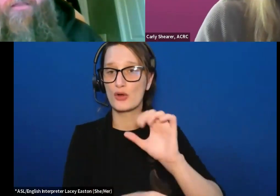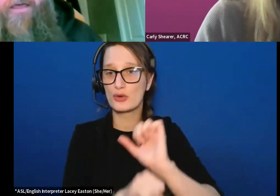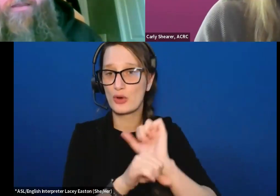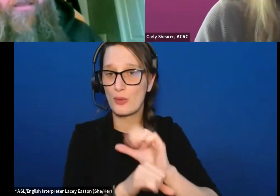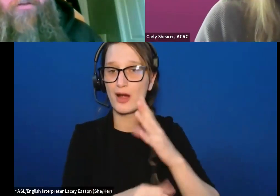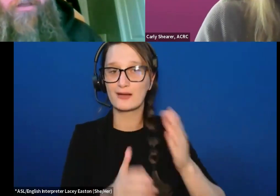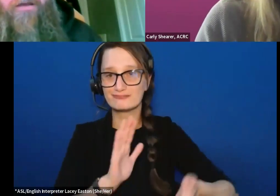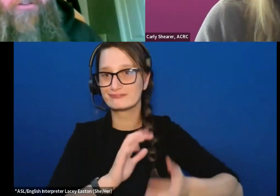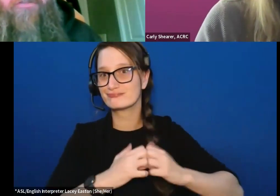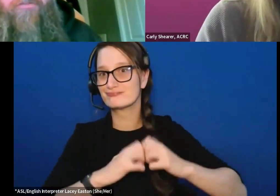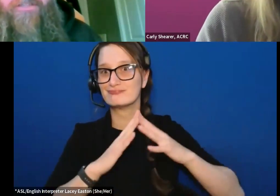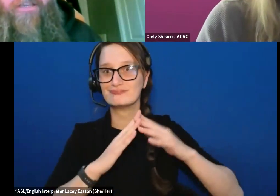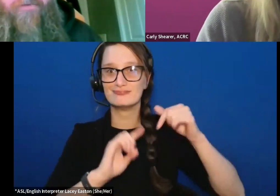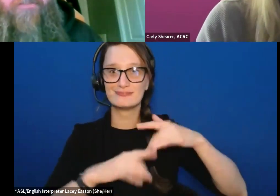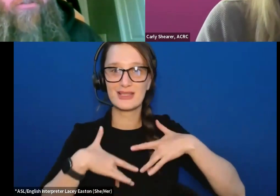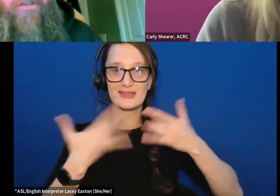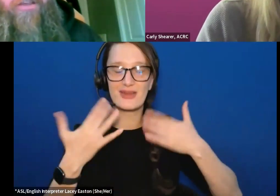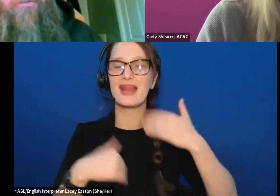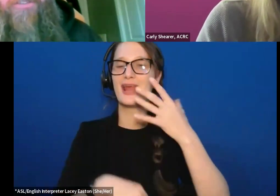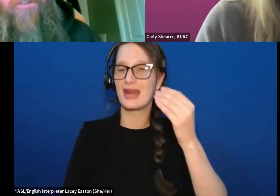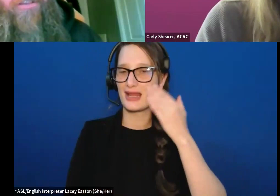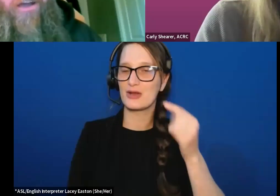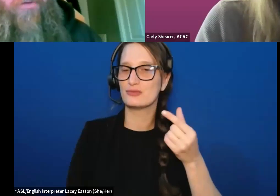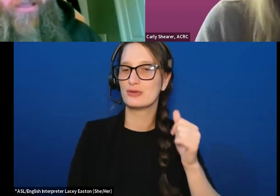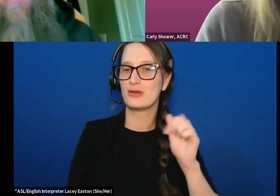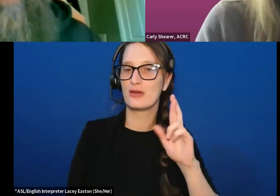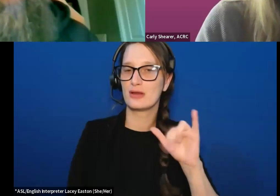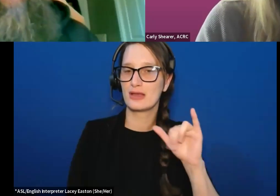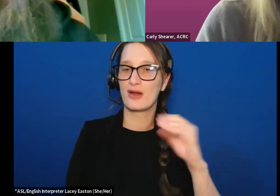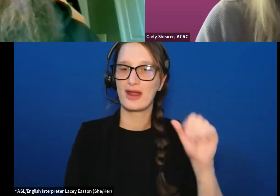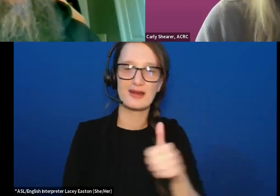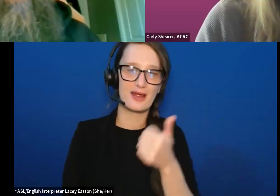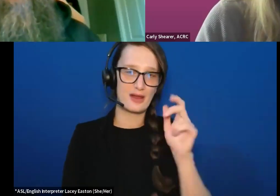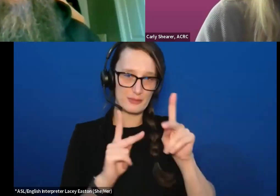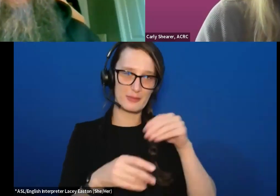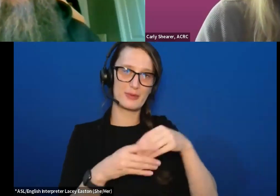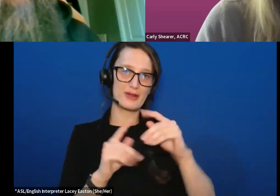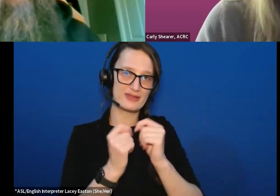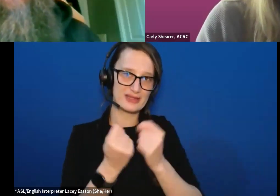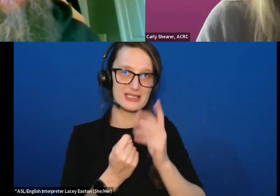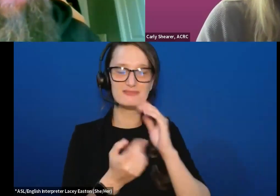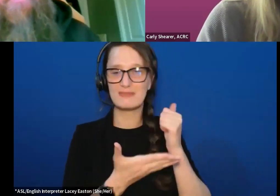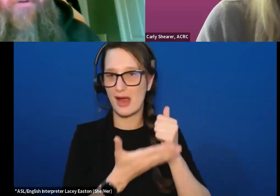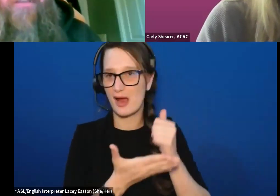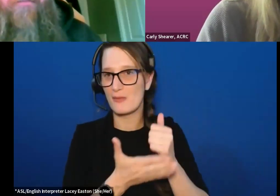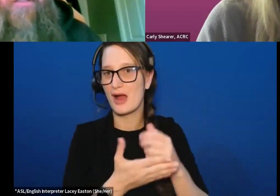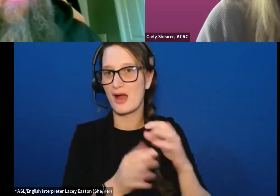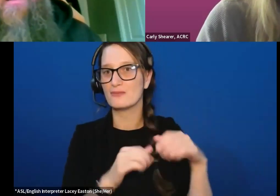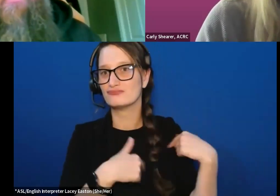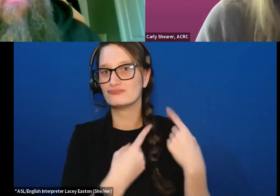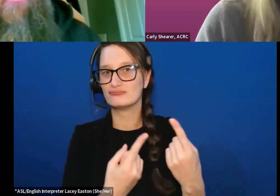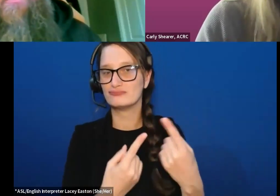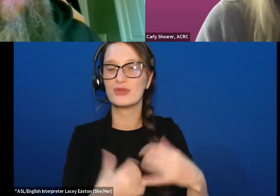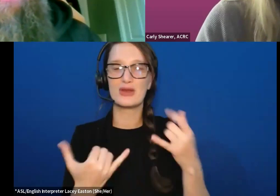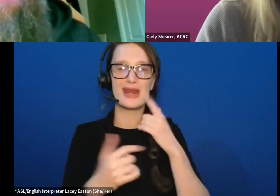know that Gary and others from the team have certainly and will be certainly helping out as they have been. I'm going to go over to DDS's website if that's